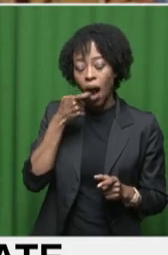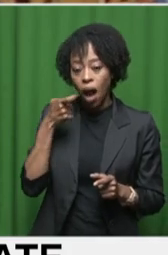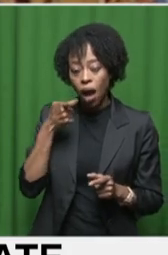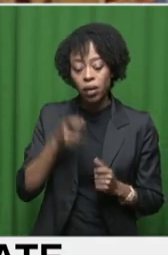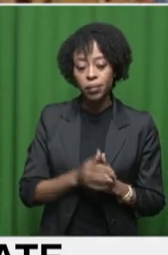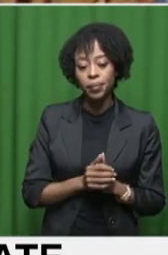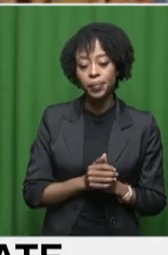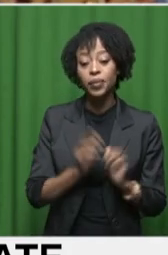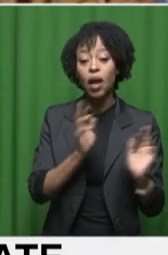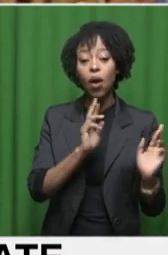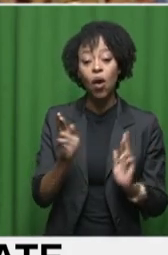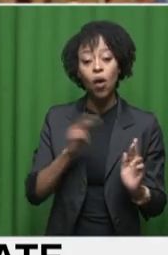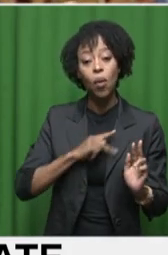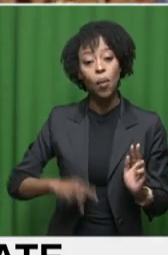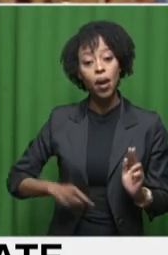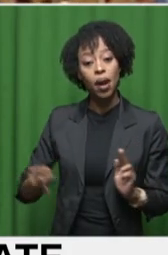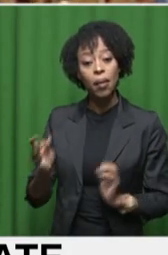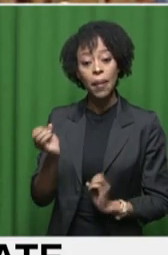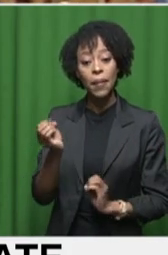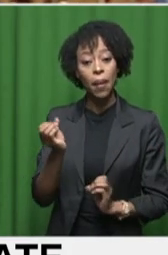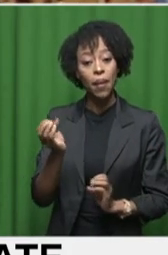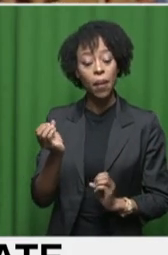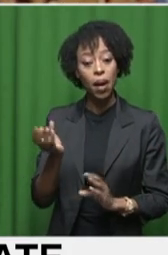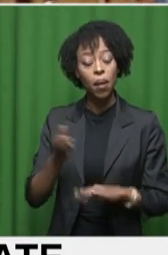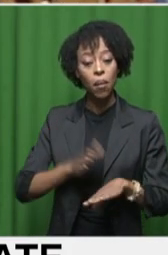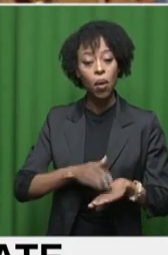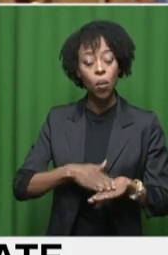the premier will address